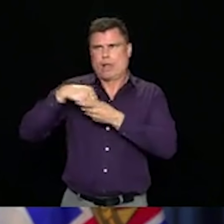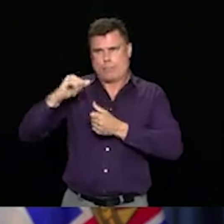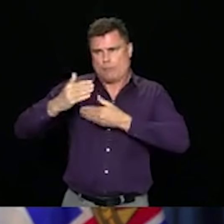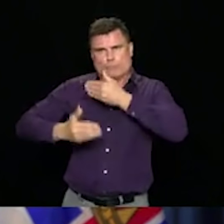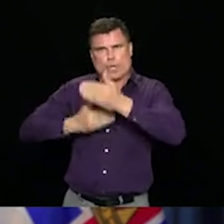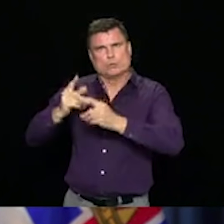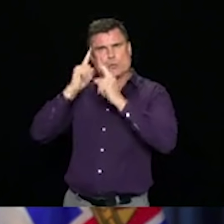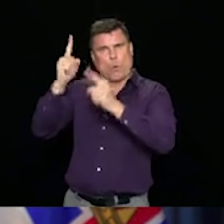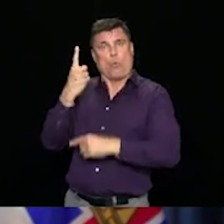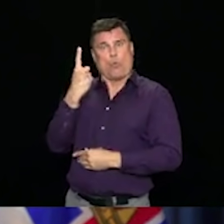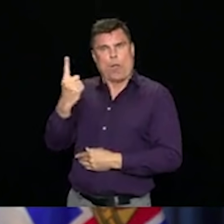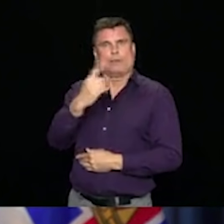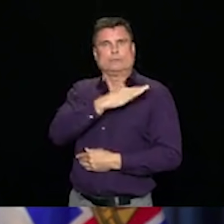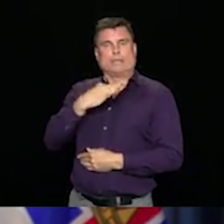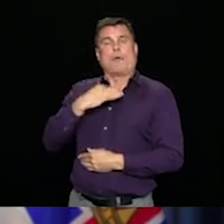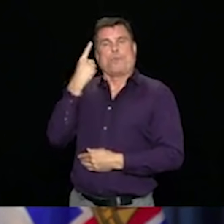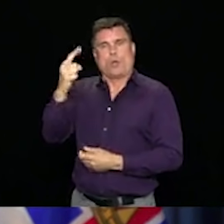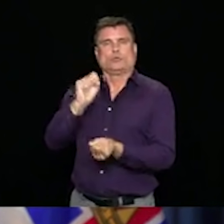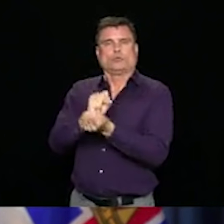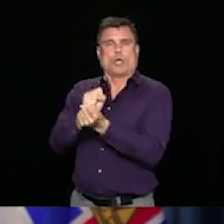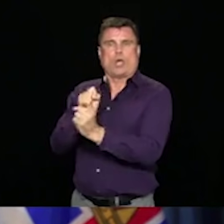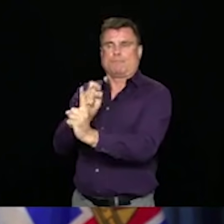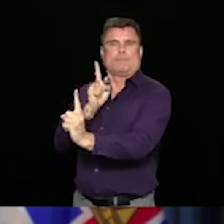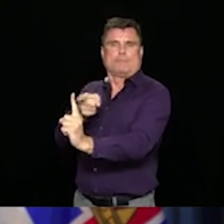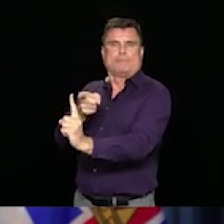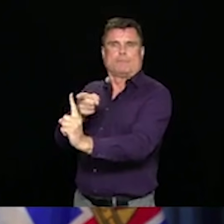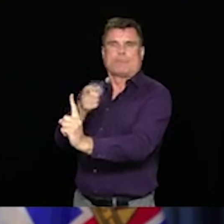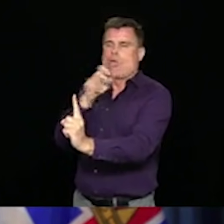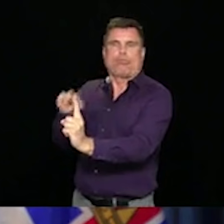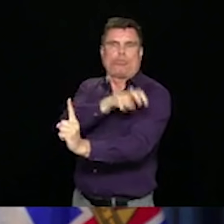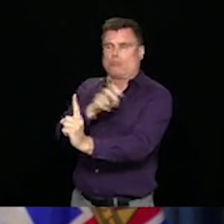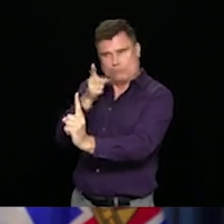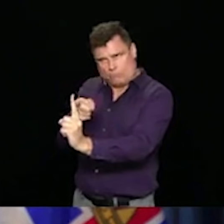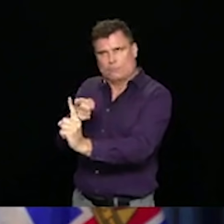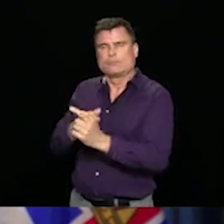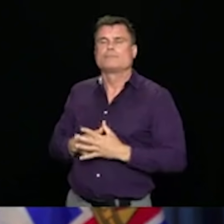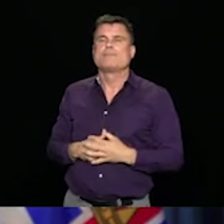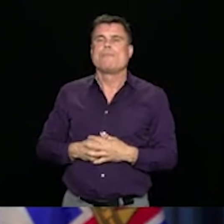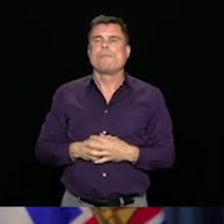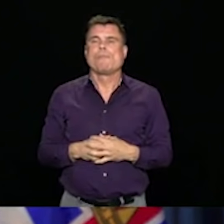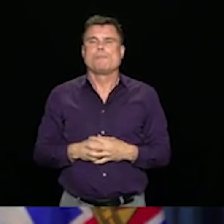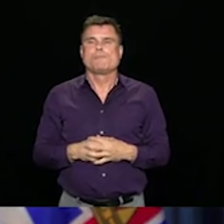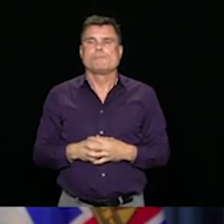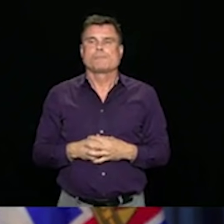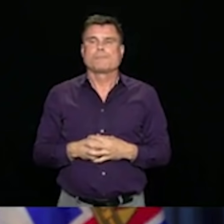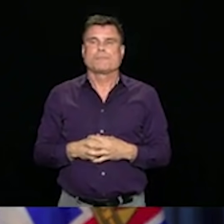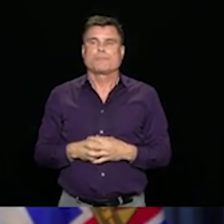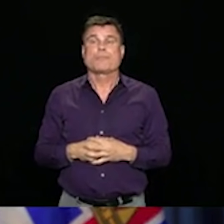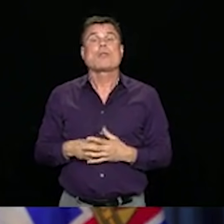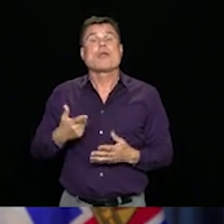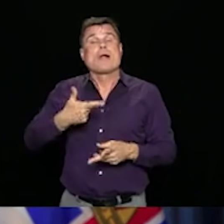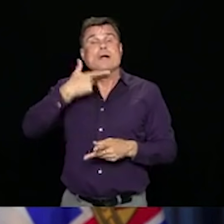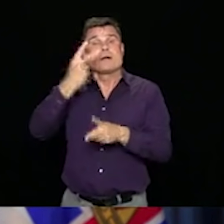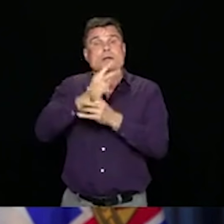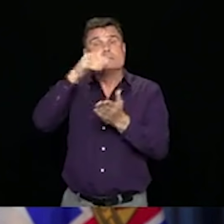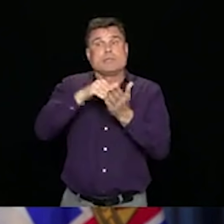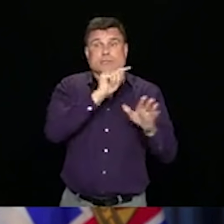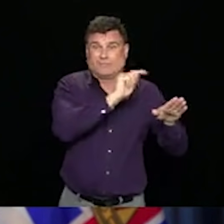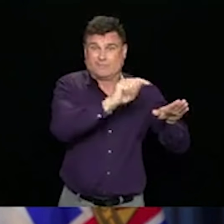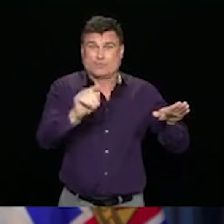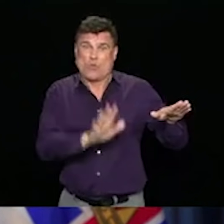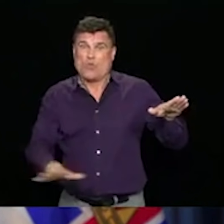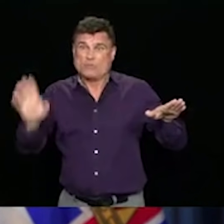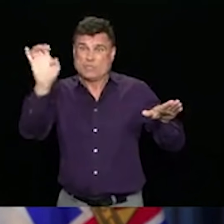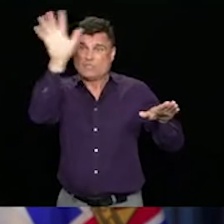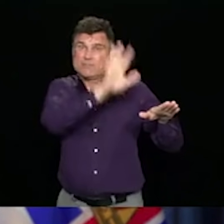in the process. I wanted to note that the work in long-term care in BC has been challenging as it is everywhere else,